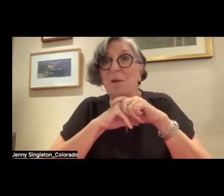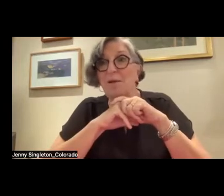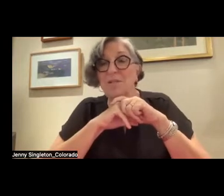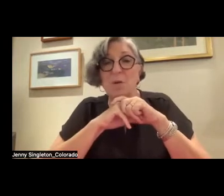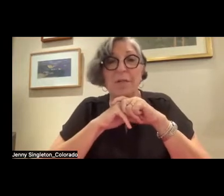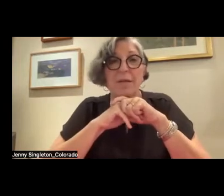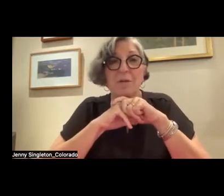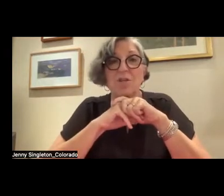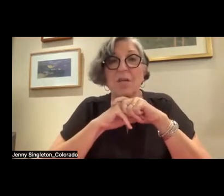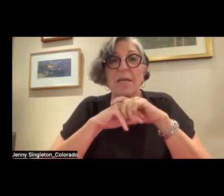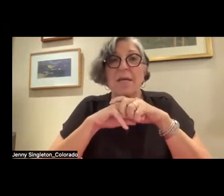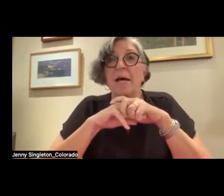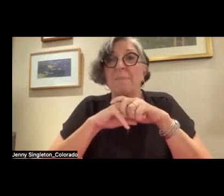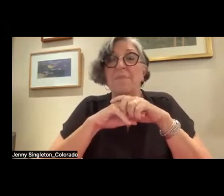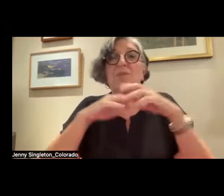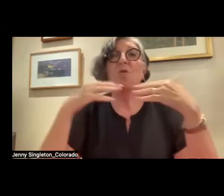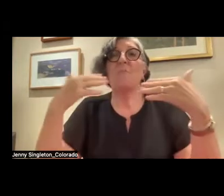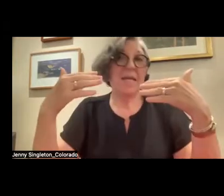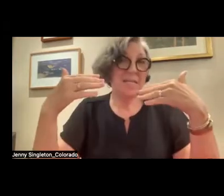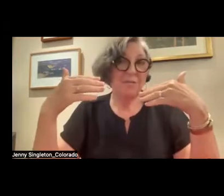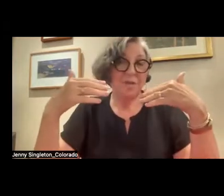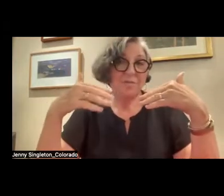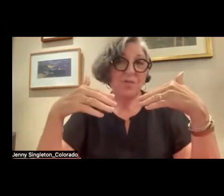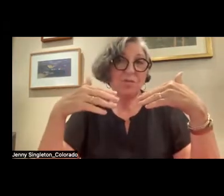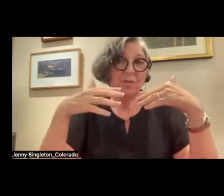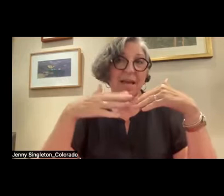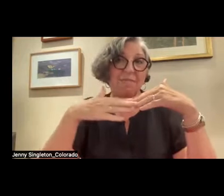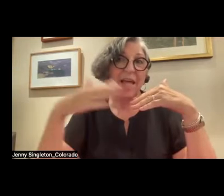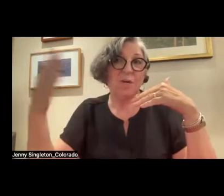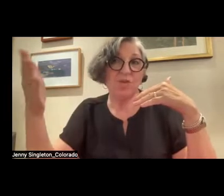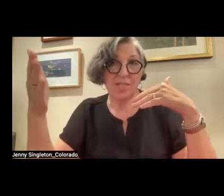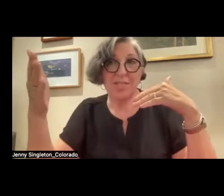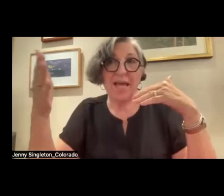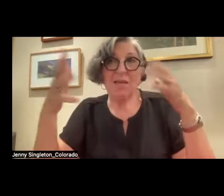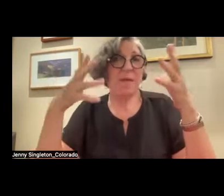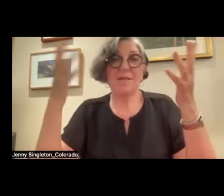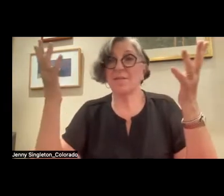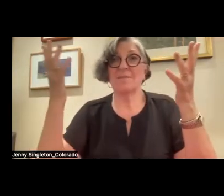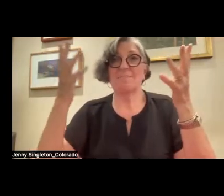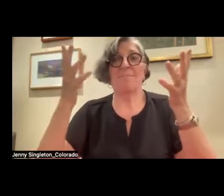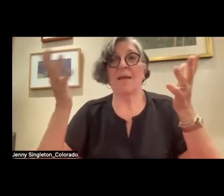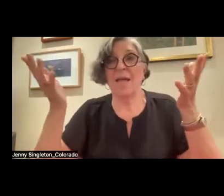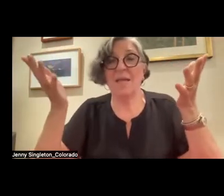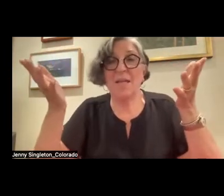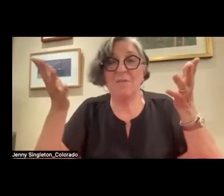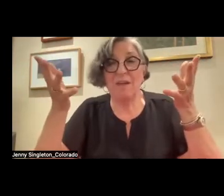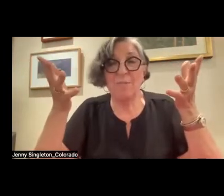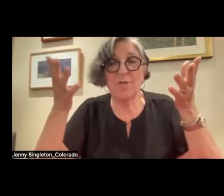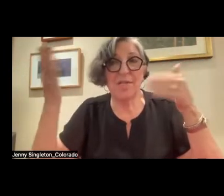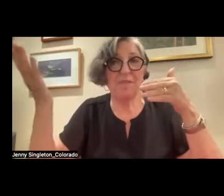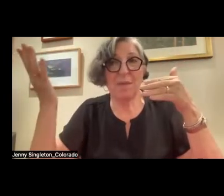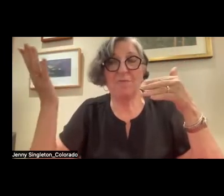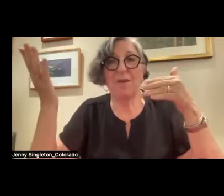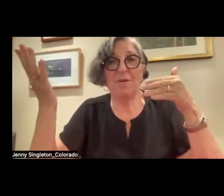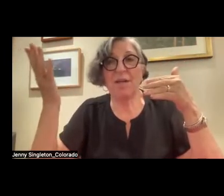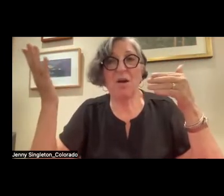language compared to spoken language. So many deaf individuals have language delay because, again,